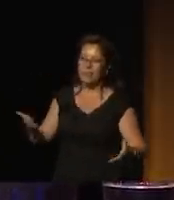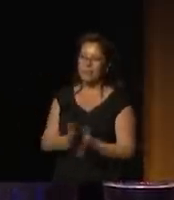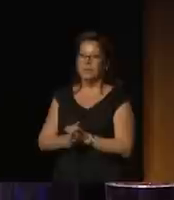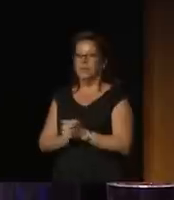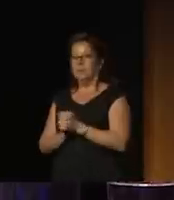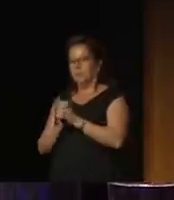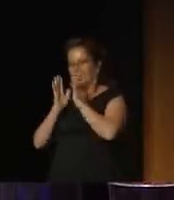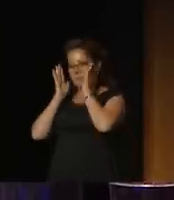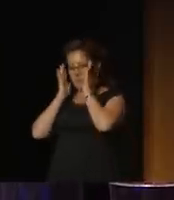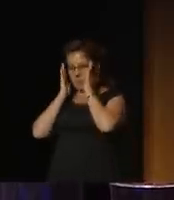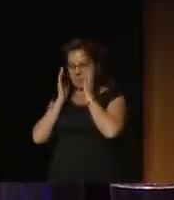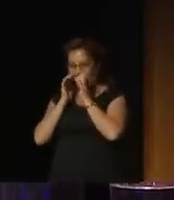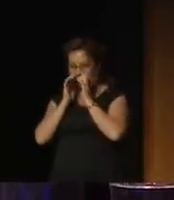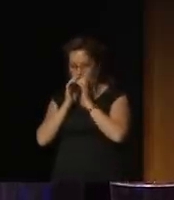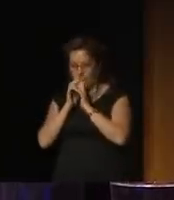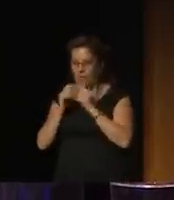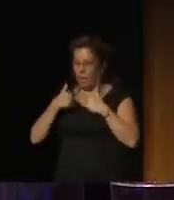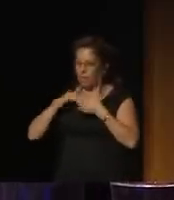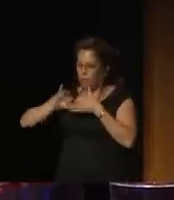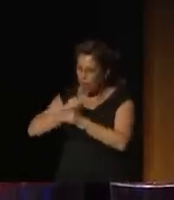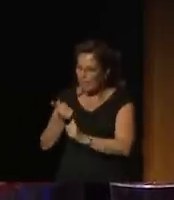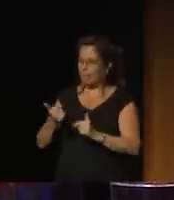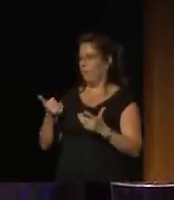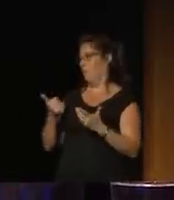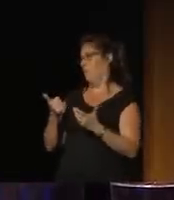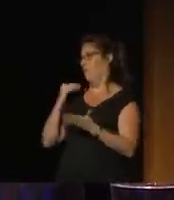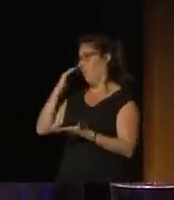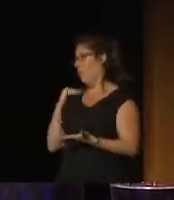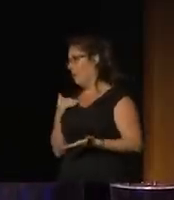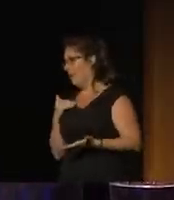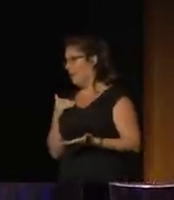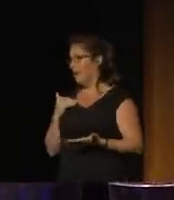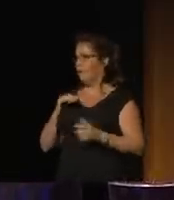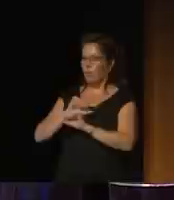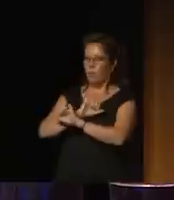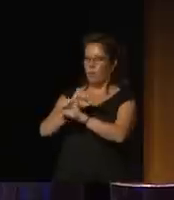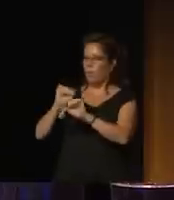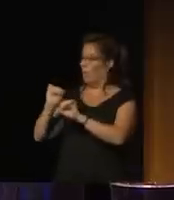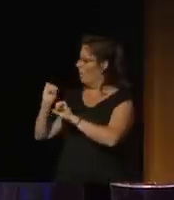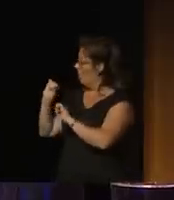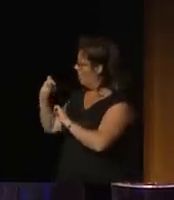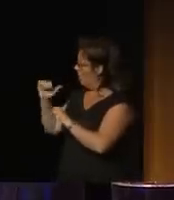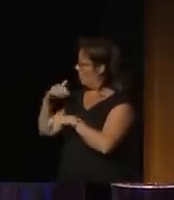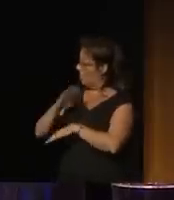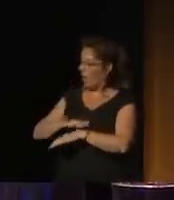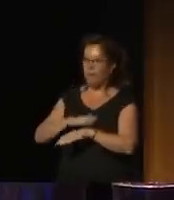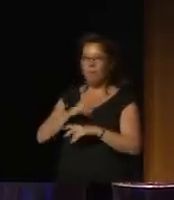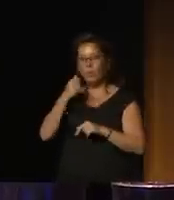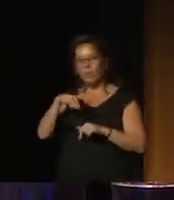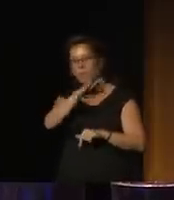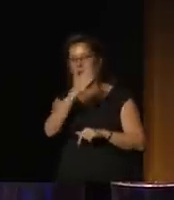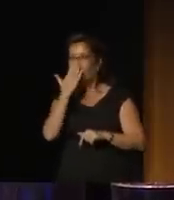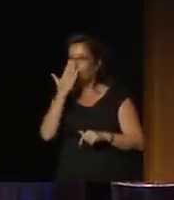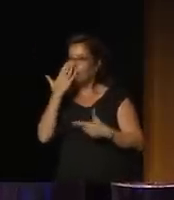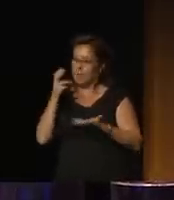I can't hear. I'm so grateful for these women and for their time. There's going to be, Sophia's going to be signing books, and you are afterwards,